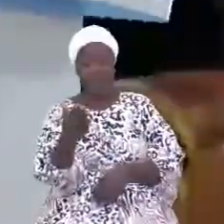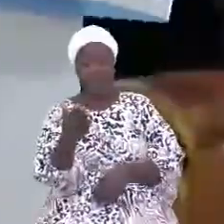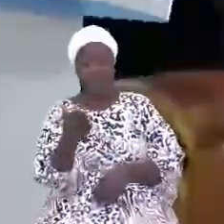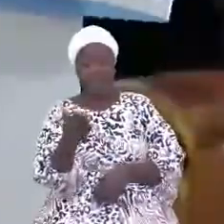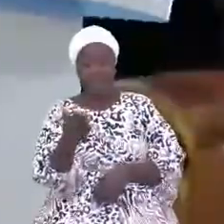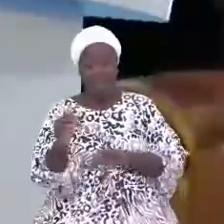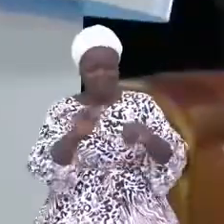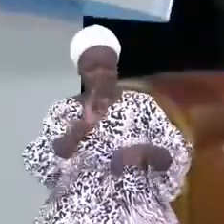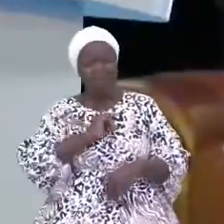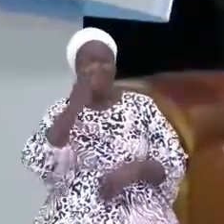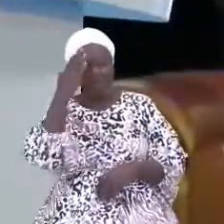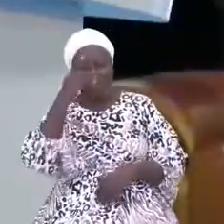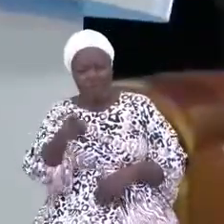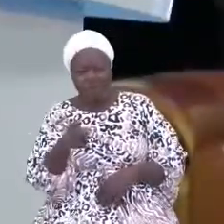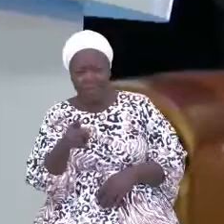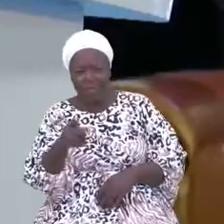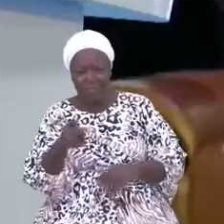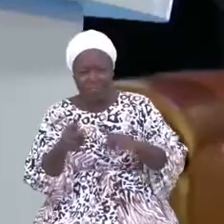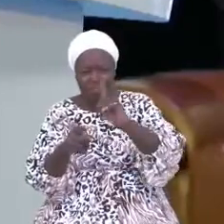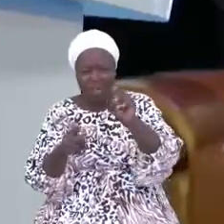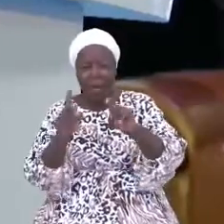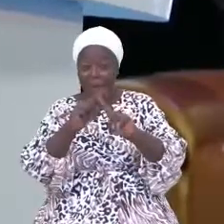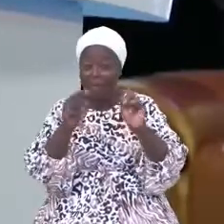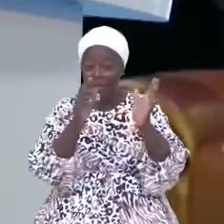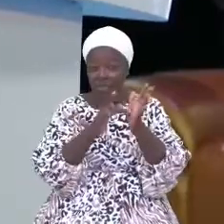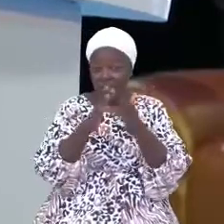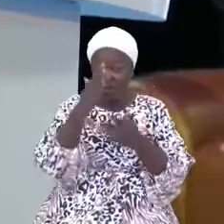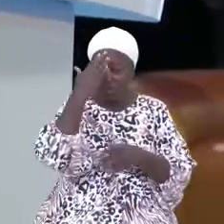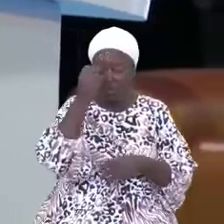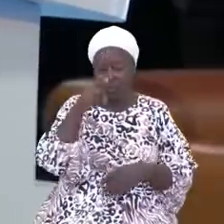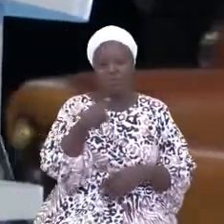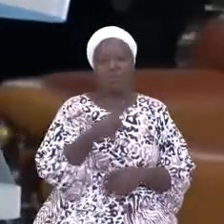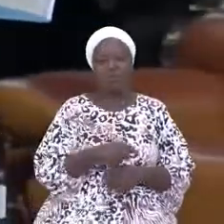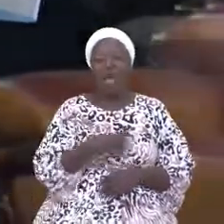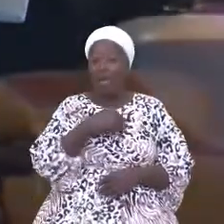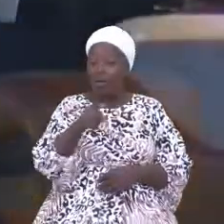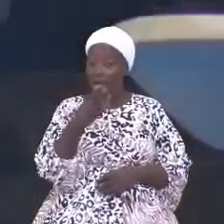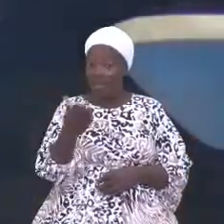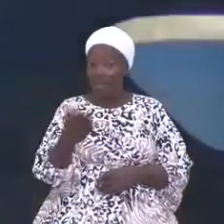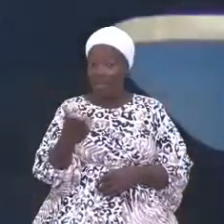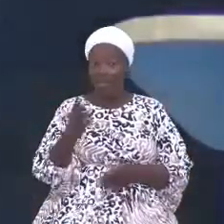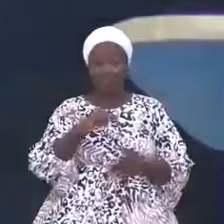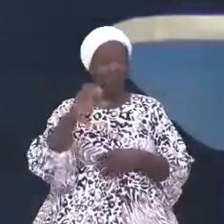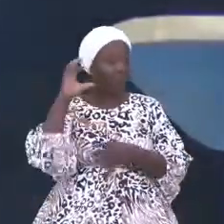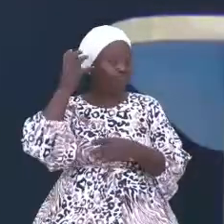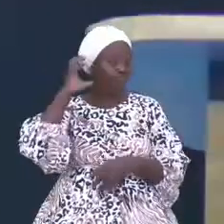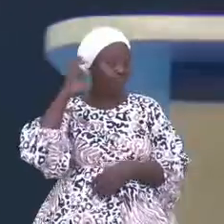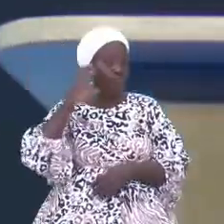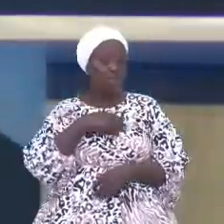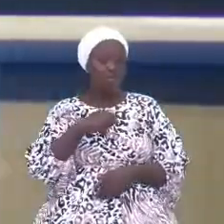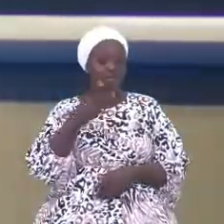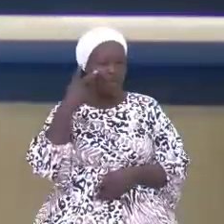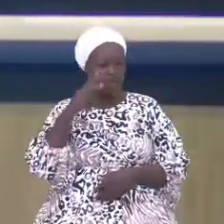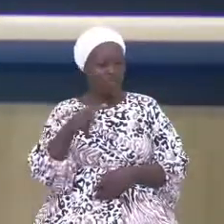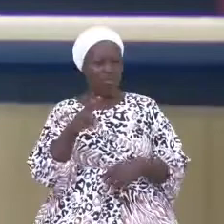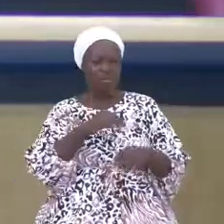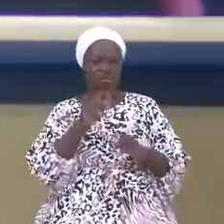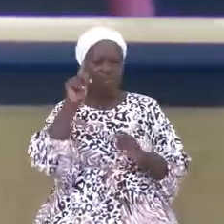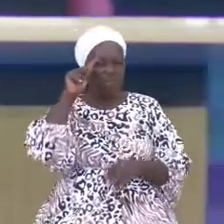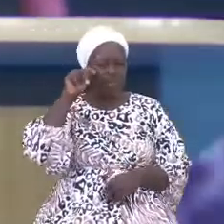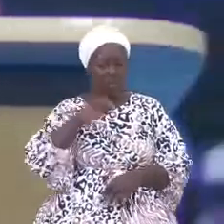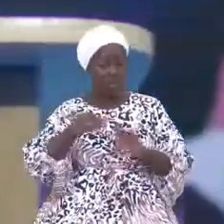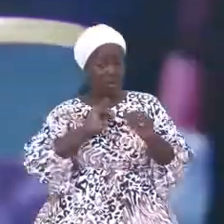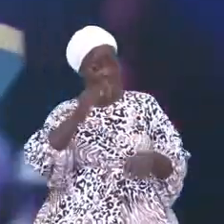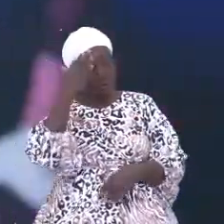know you? But Jesus knows you. And you are there over the radio, over the television. Do I know